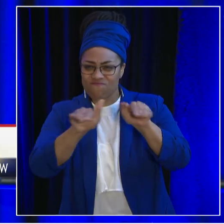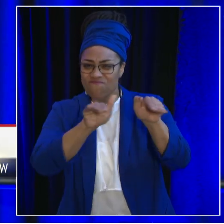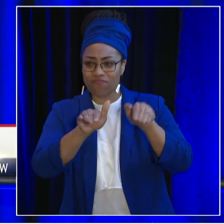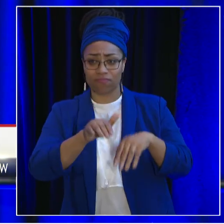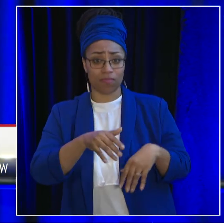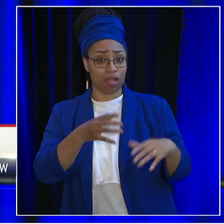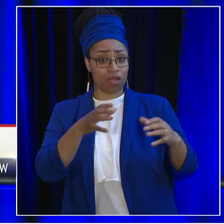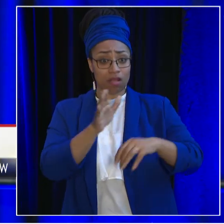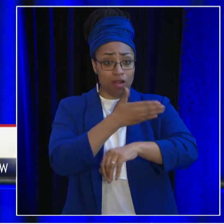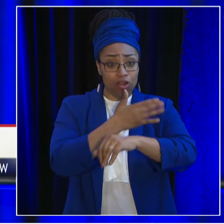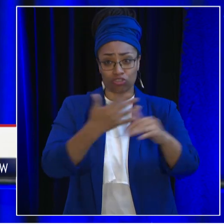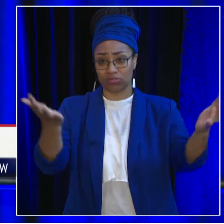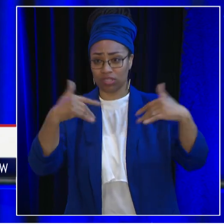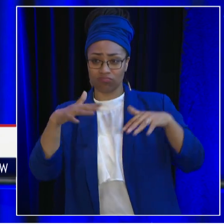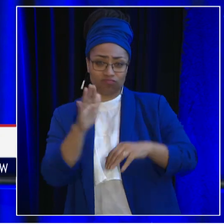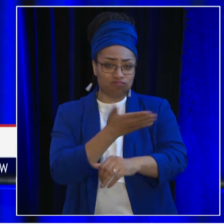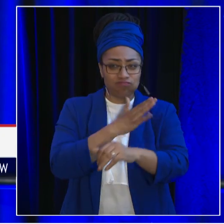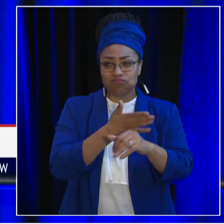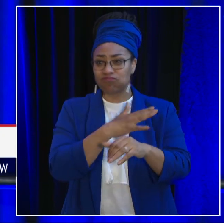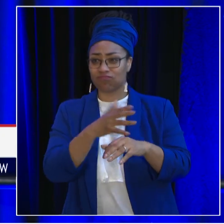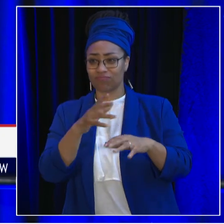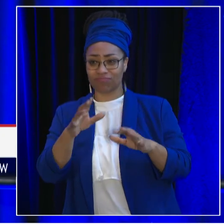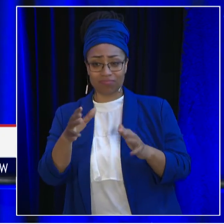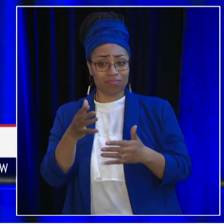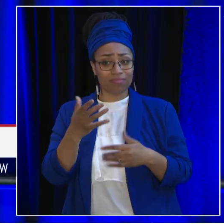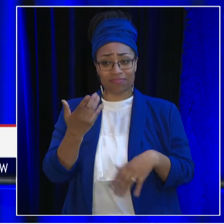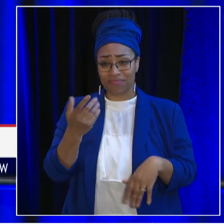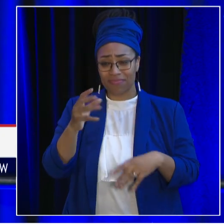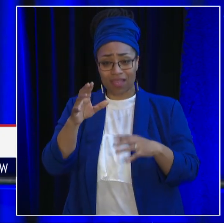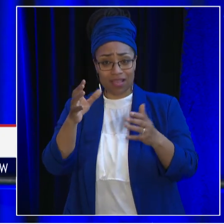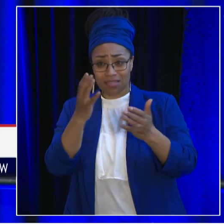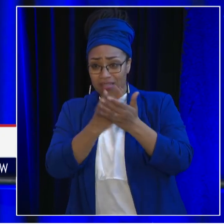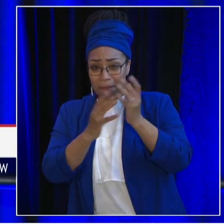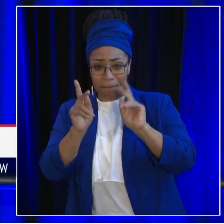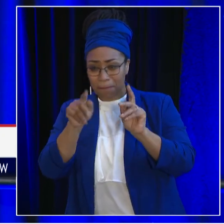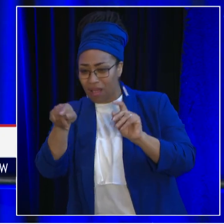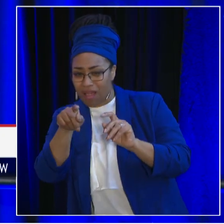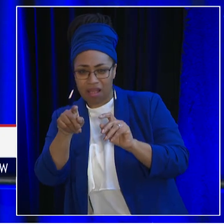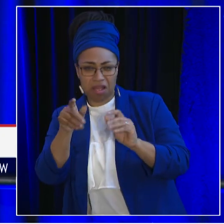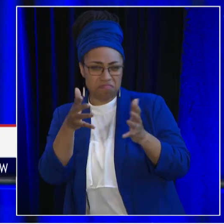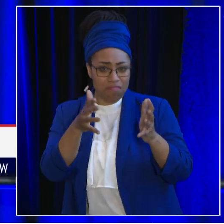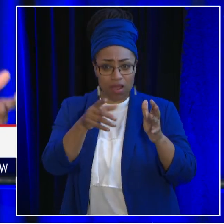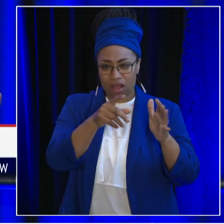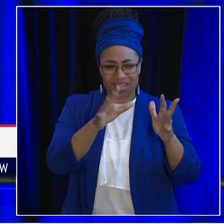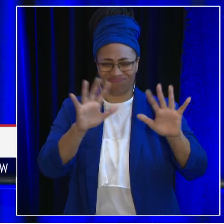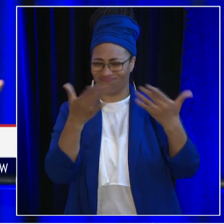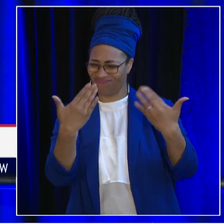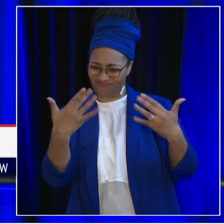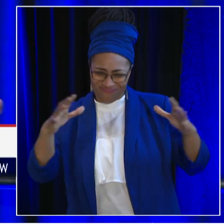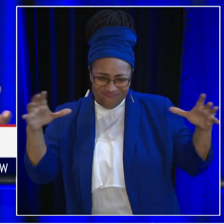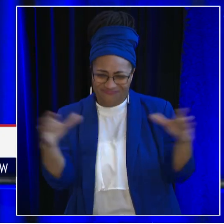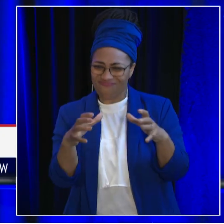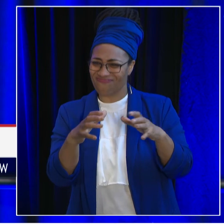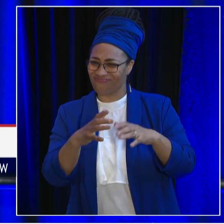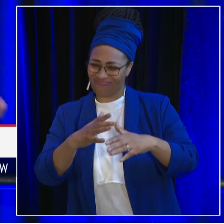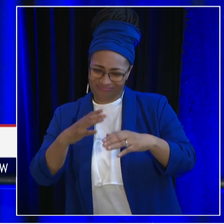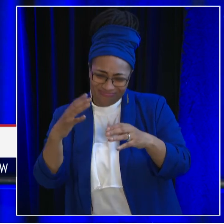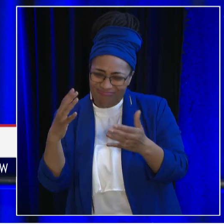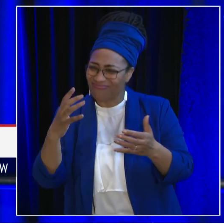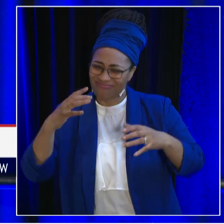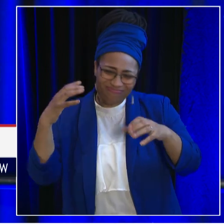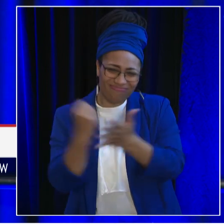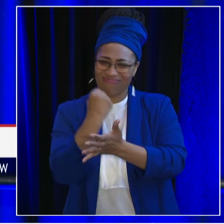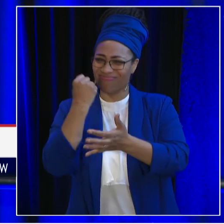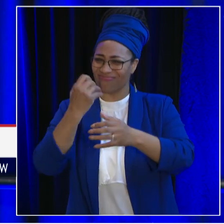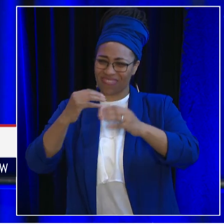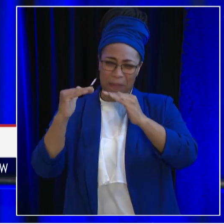cultural events, because bridging the gap between cool and consciousness is important in this fight. Fighting to ensure we have good mutual aid